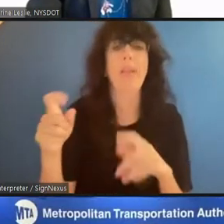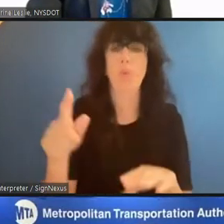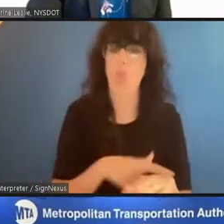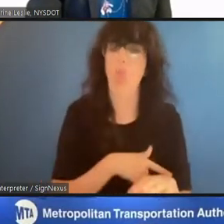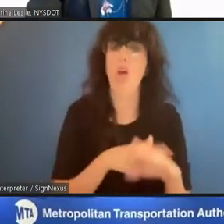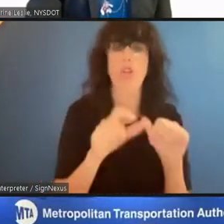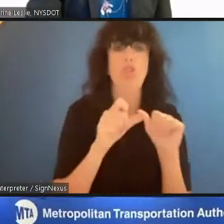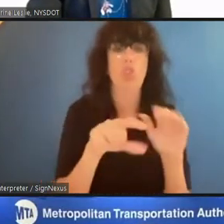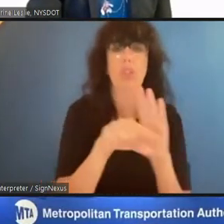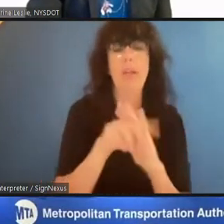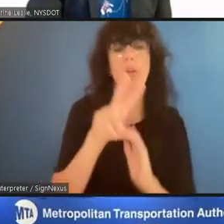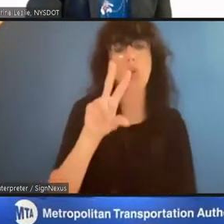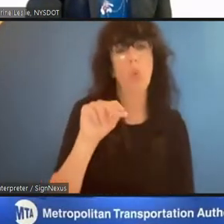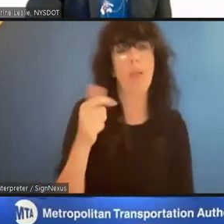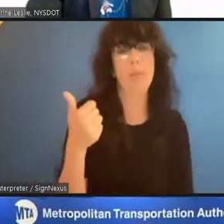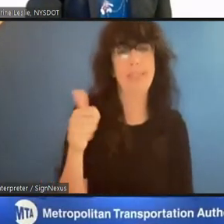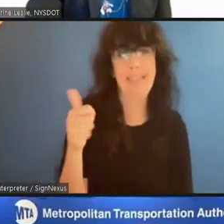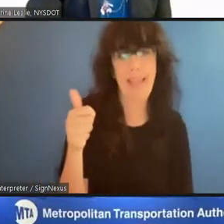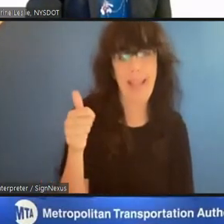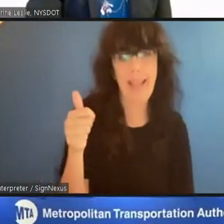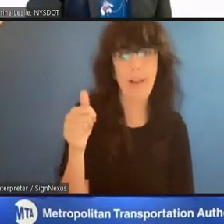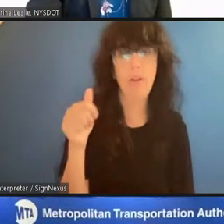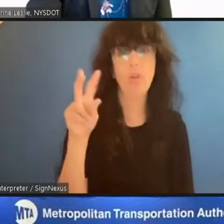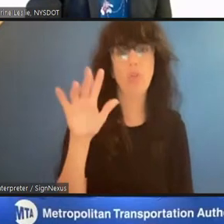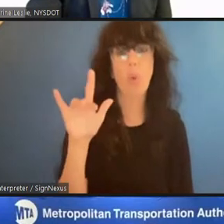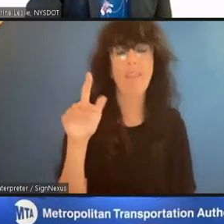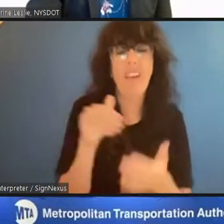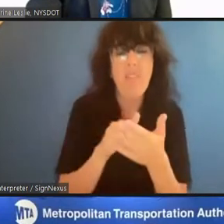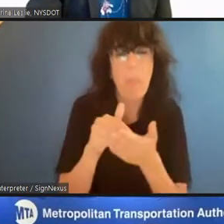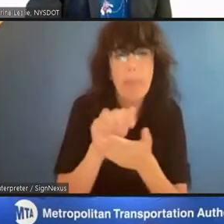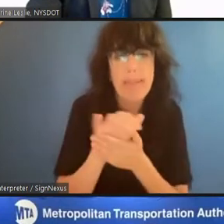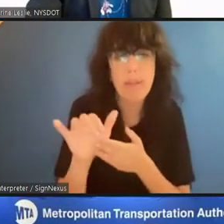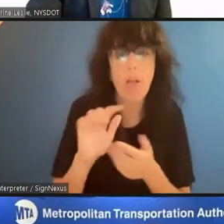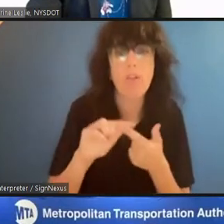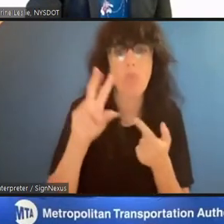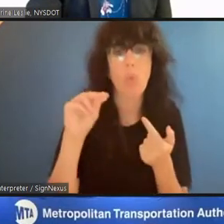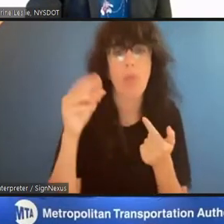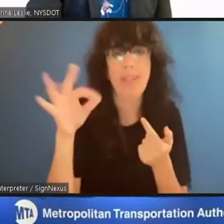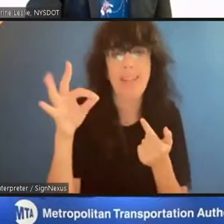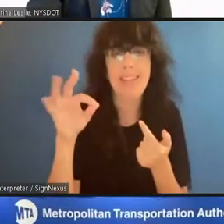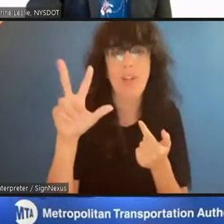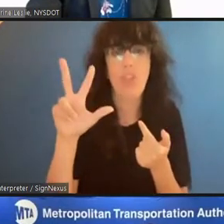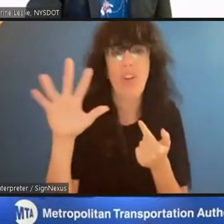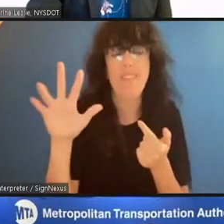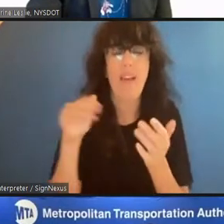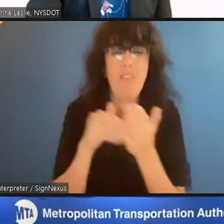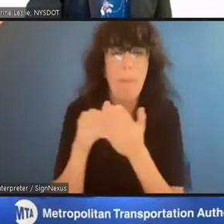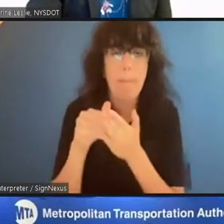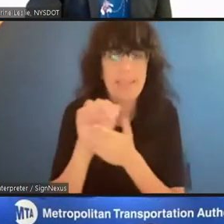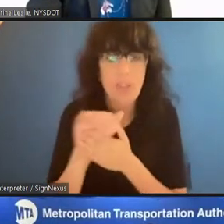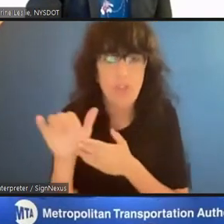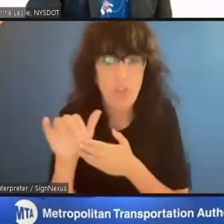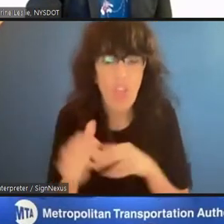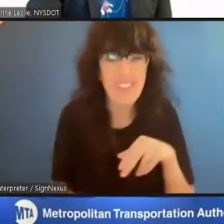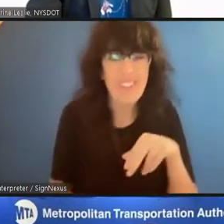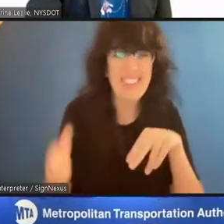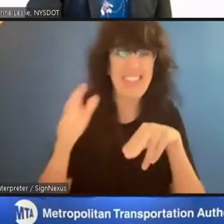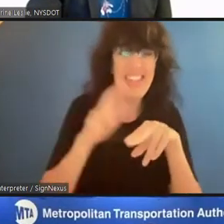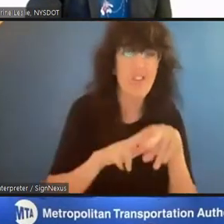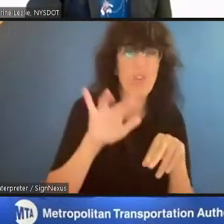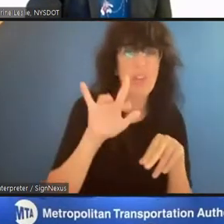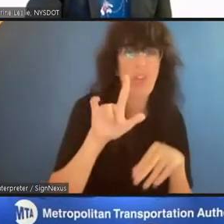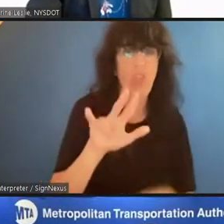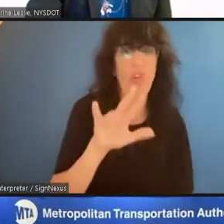2010 25 billion dollars 2019 35 billion increase of 37